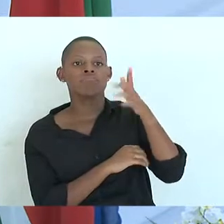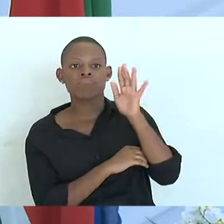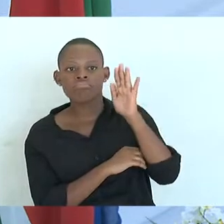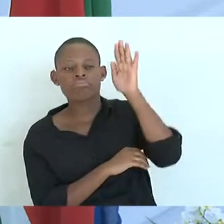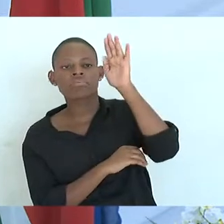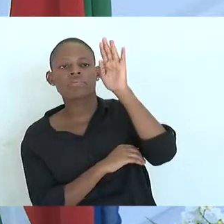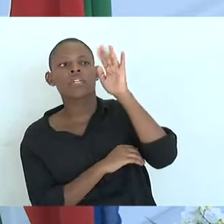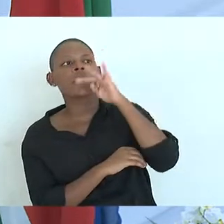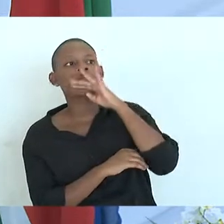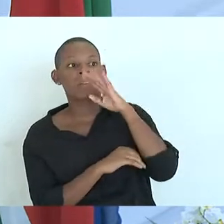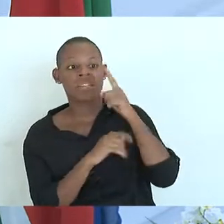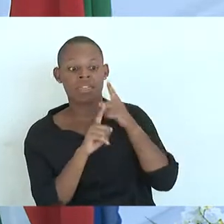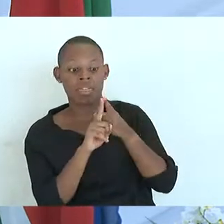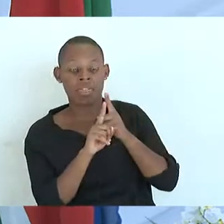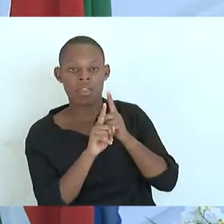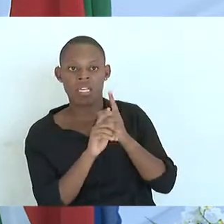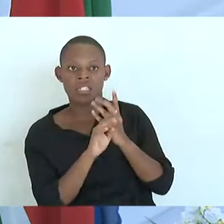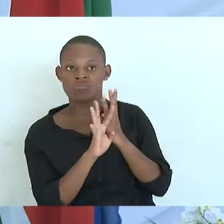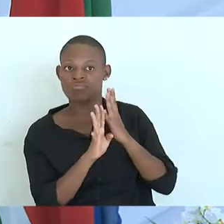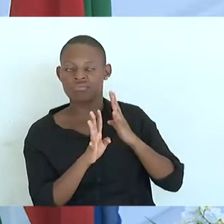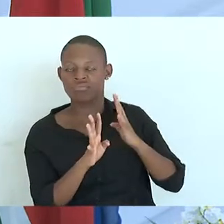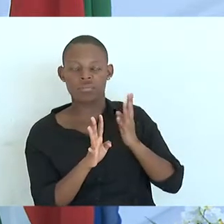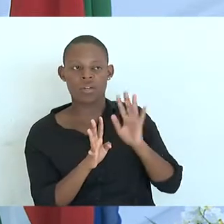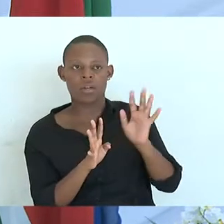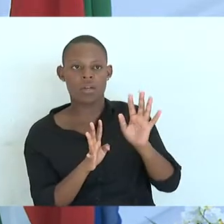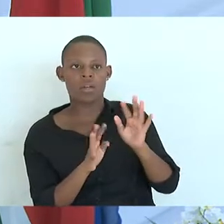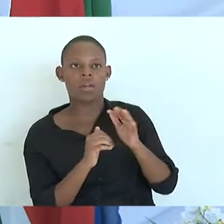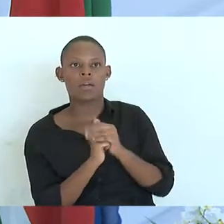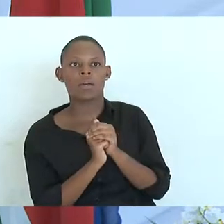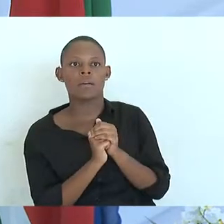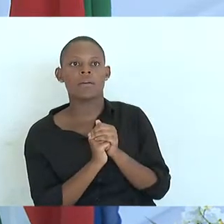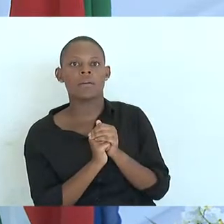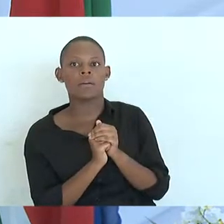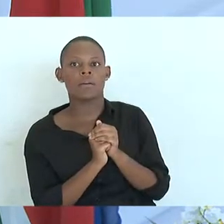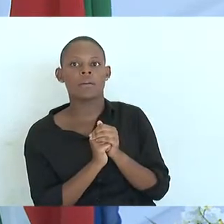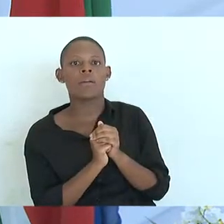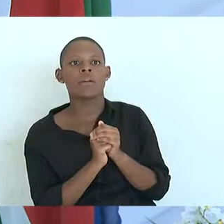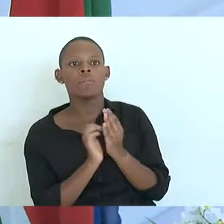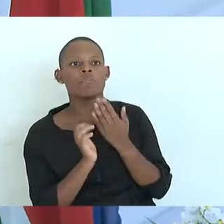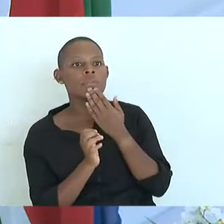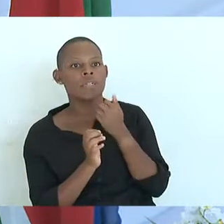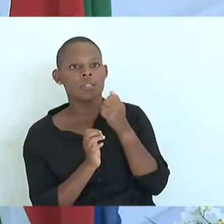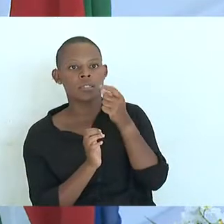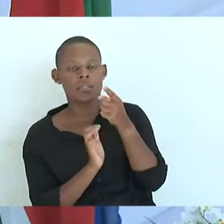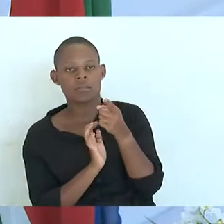ngicela ukuthi nginikeze ithuba. Ngiyaxolisa kakhulu.